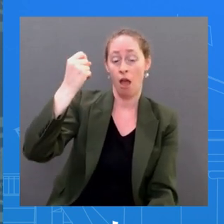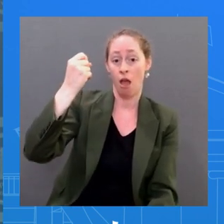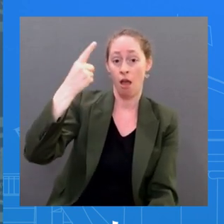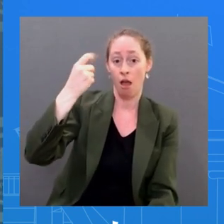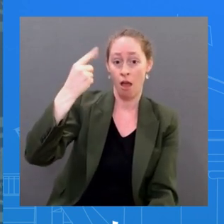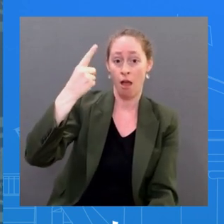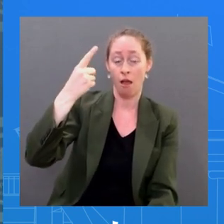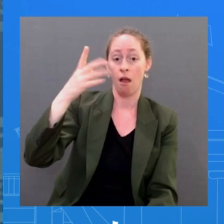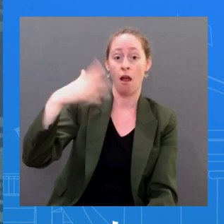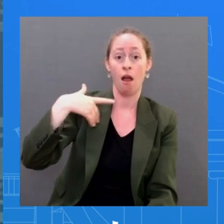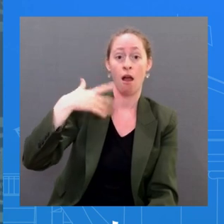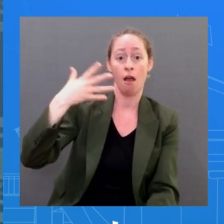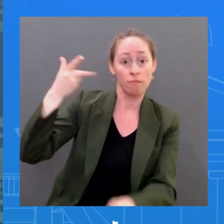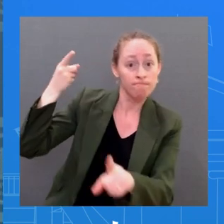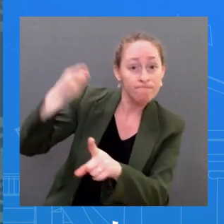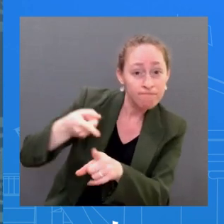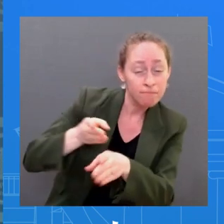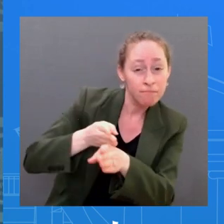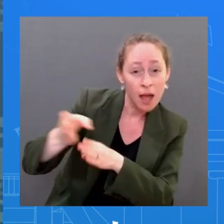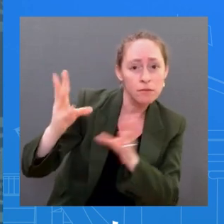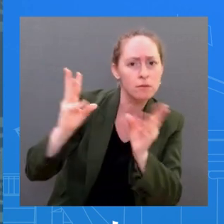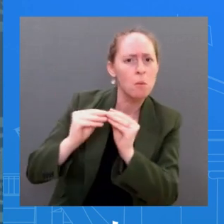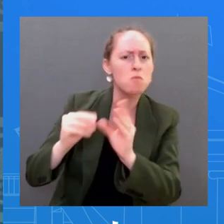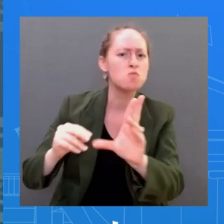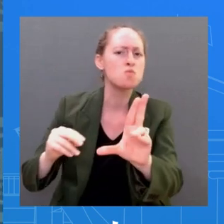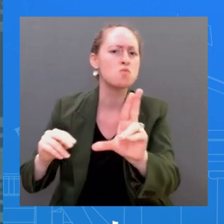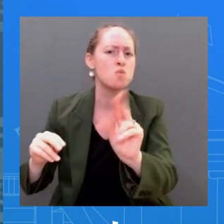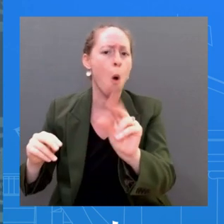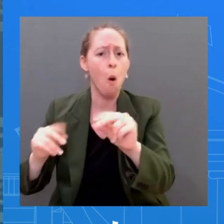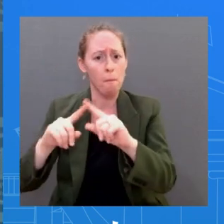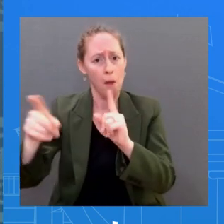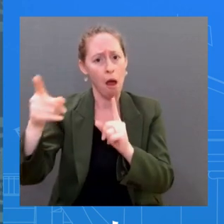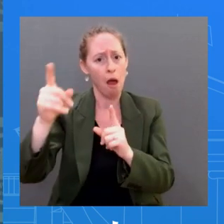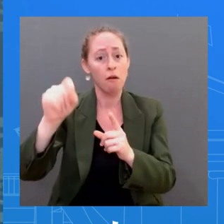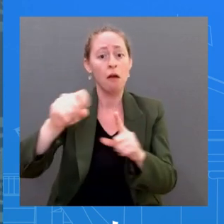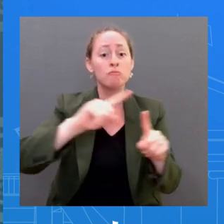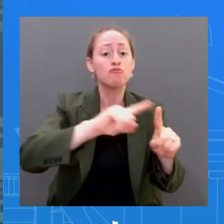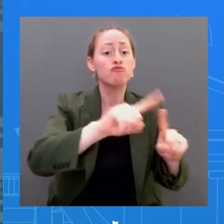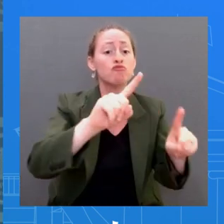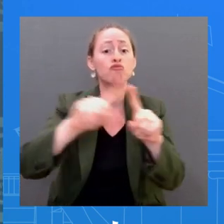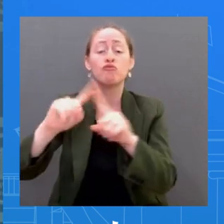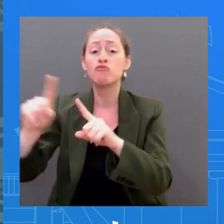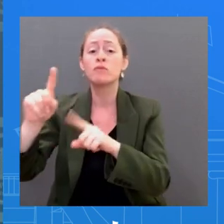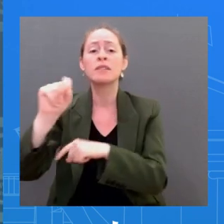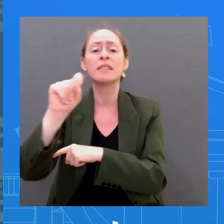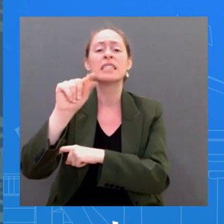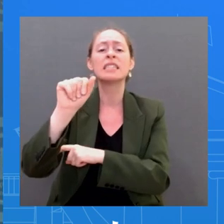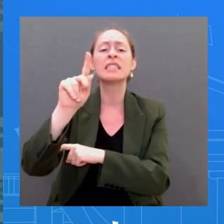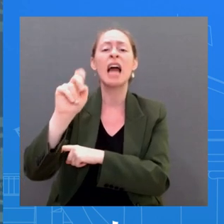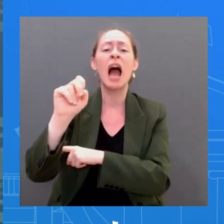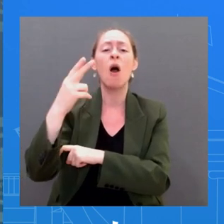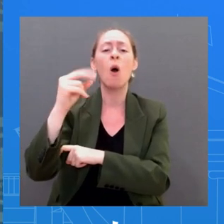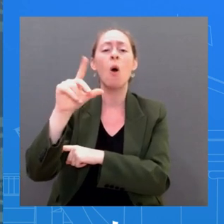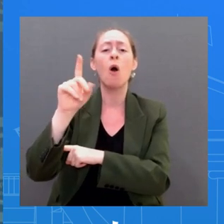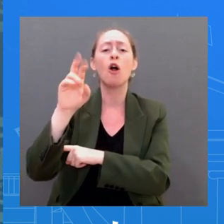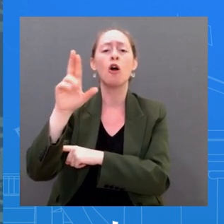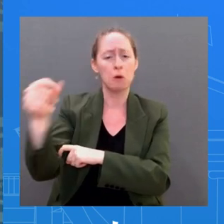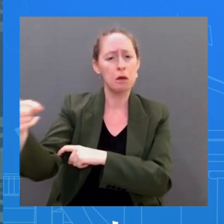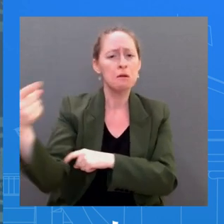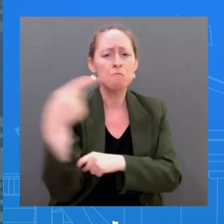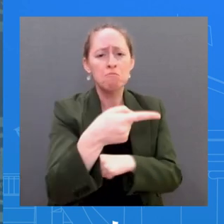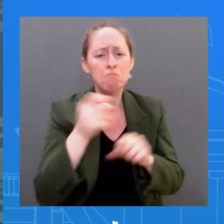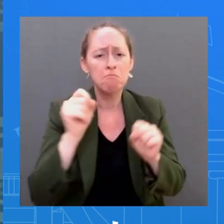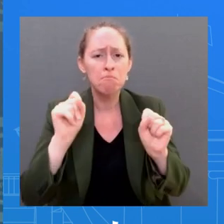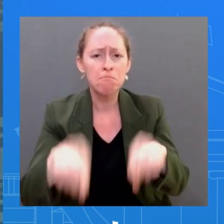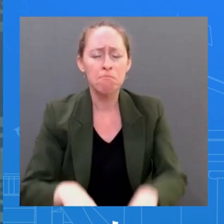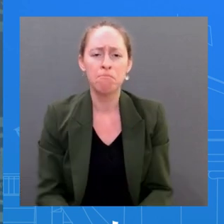in all three stakeholder forums and other events. Is it now getting more directly involved in the negotiations on the Hill now that he's